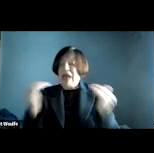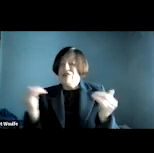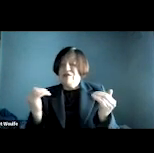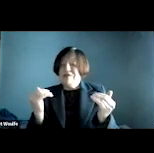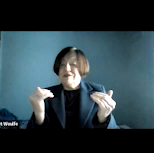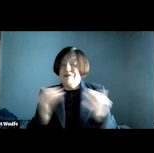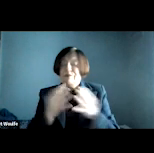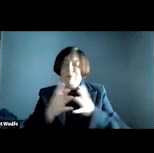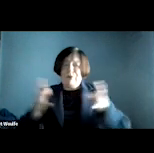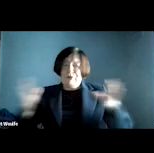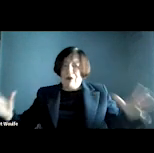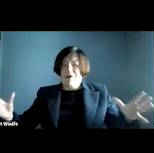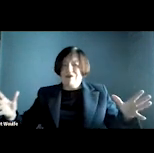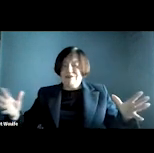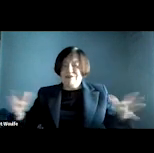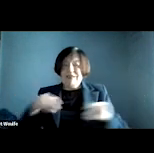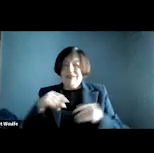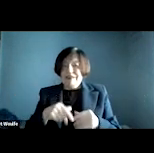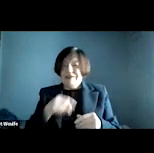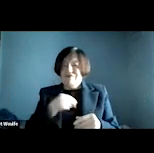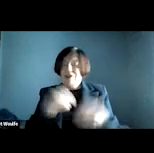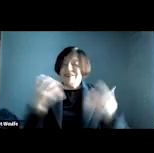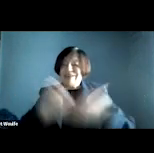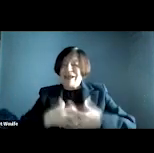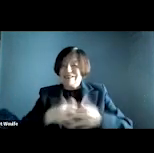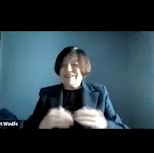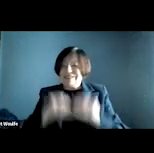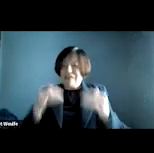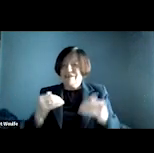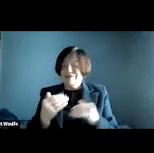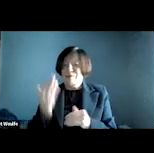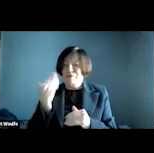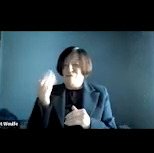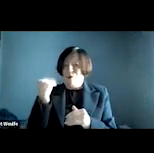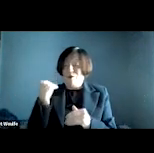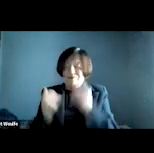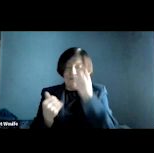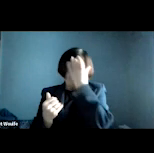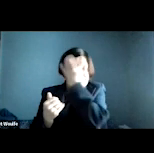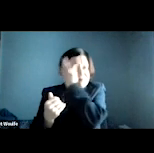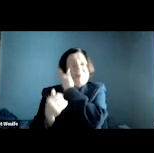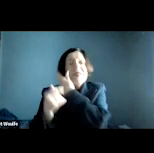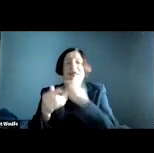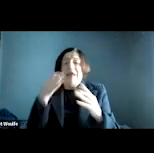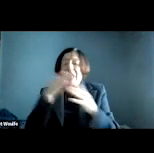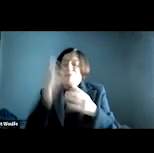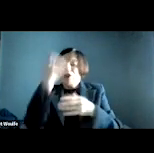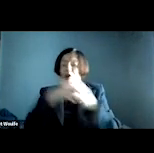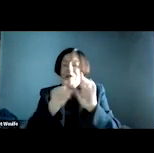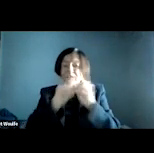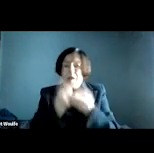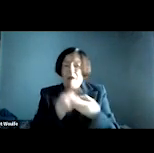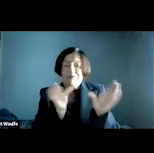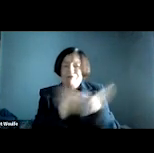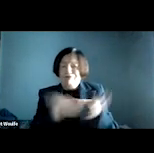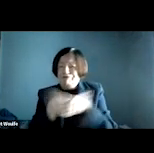very broad and very wide. Now, this is to be quite a technical standard, to be fair. So it is aimed at government departments and agencies. It